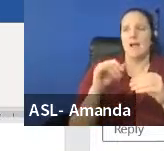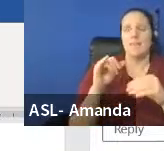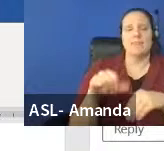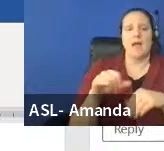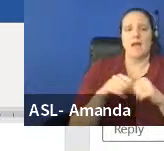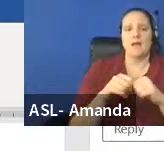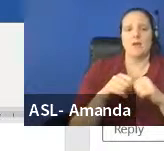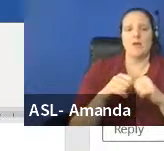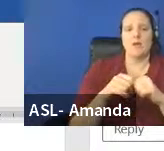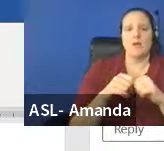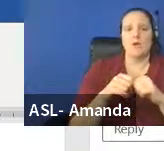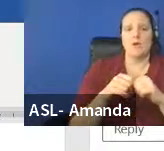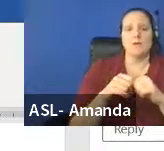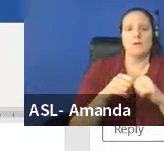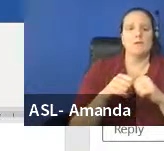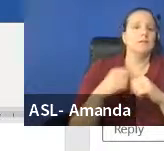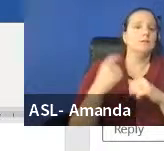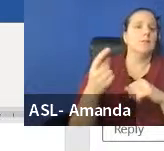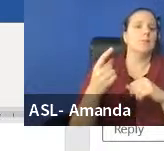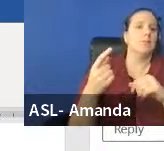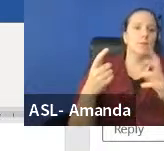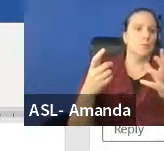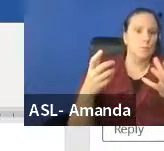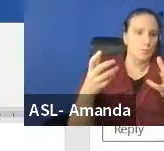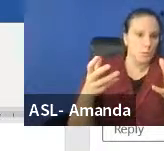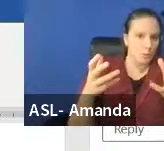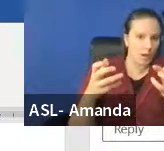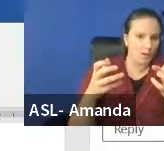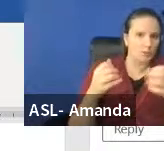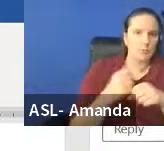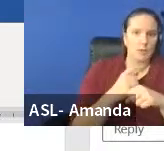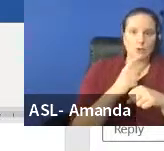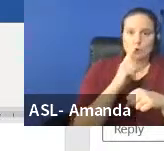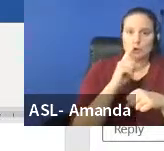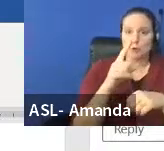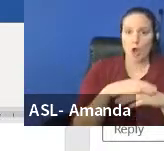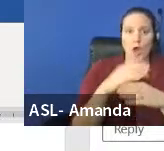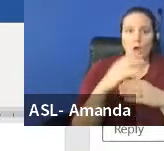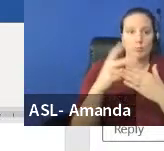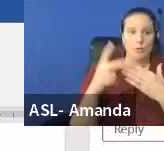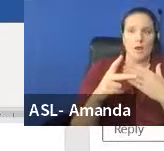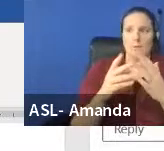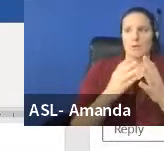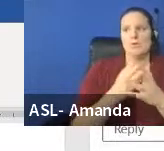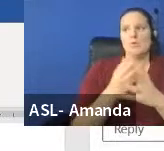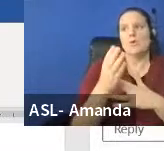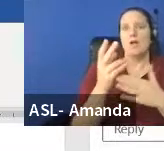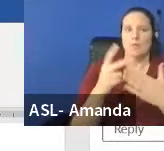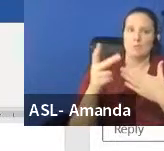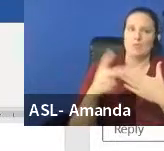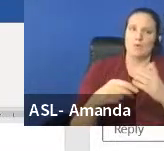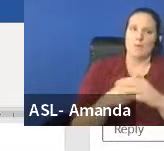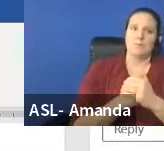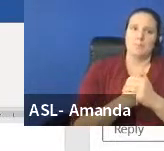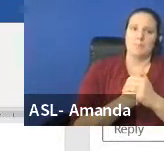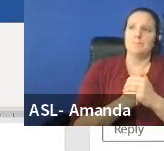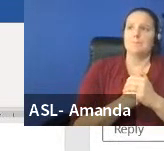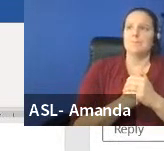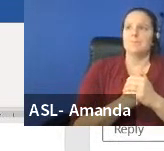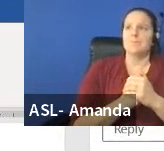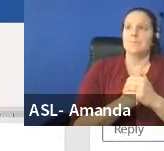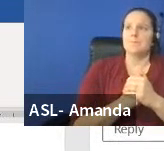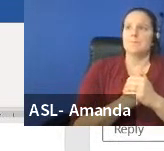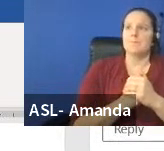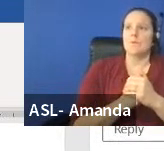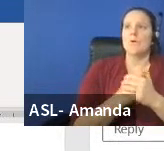is it's something we just want to ensure on the program throughout the program. And so